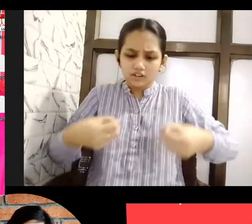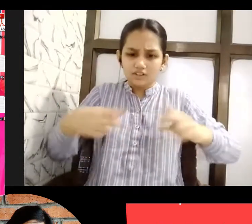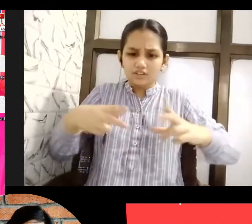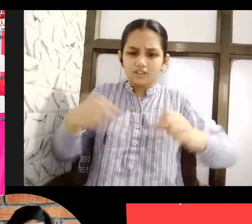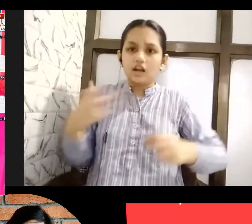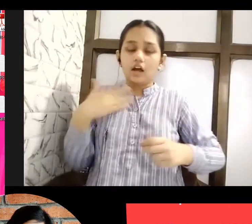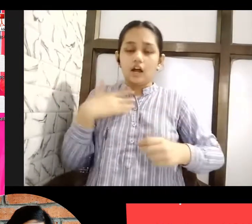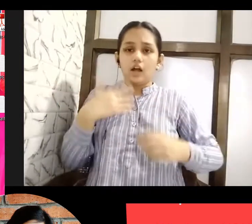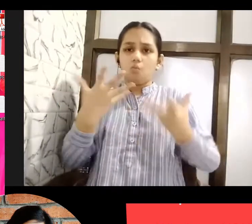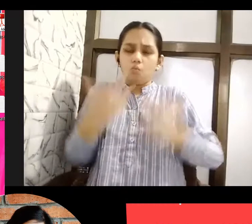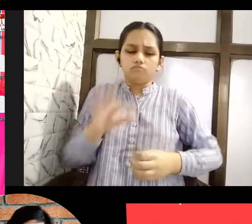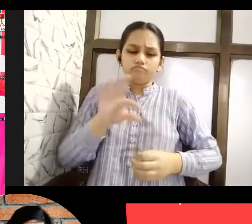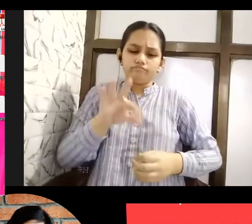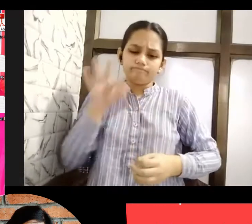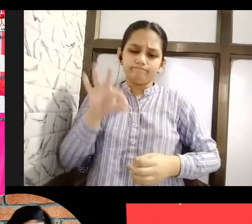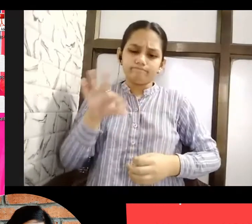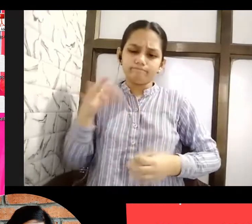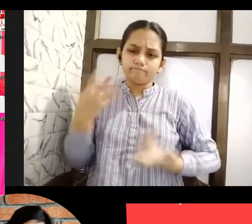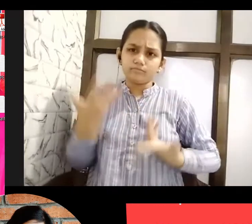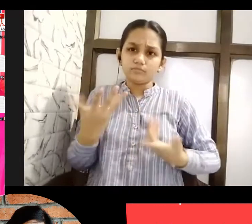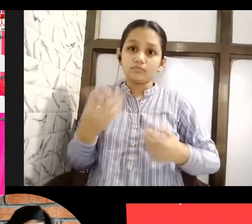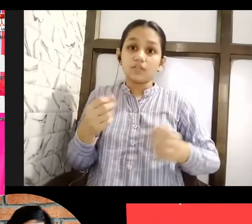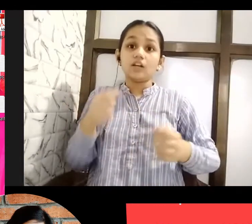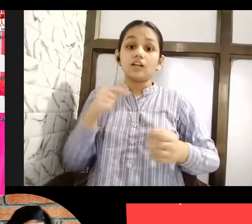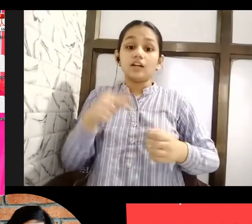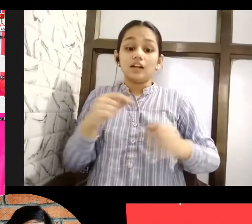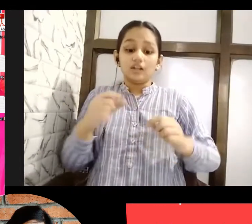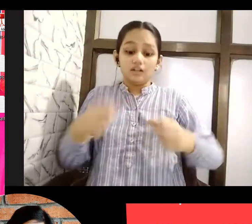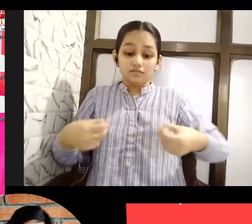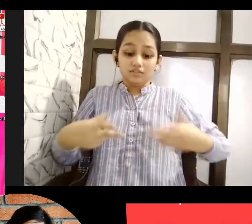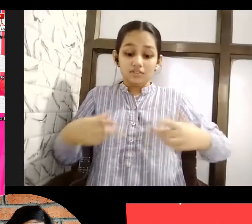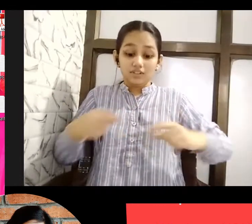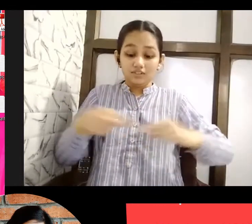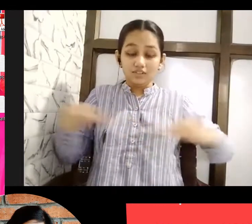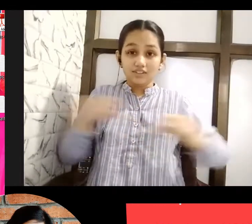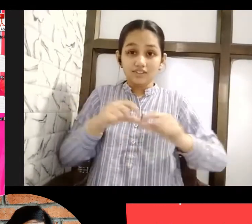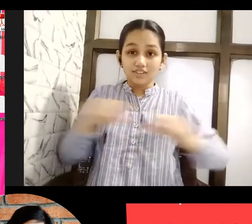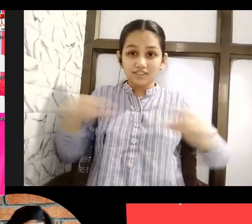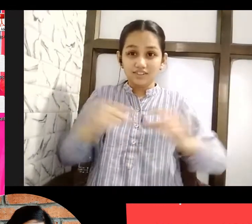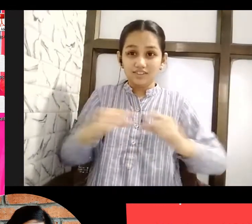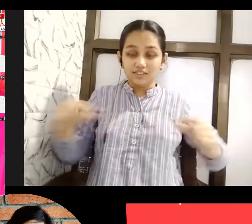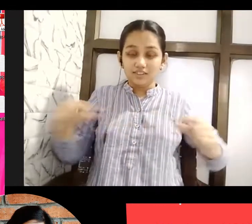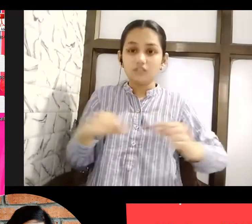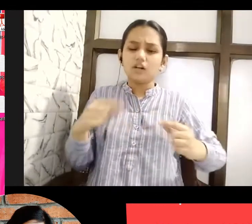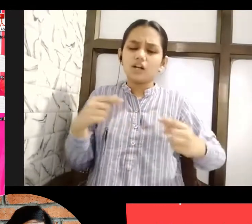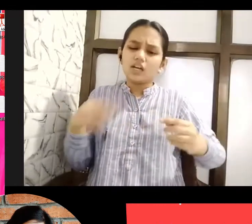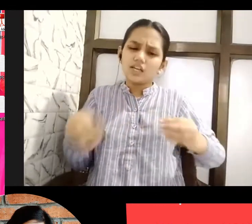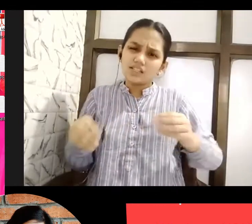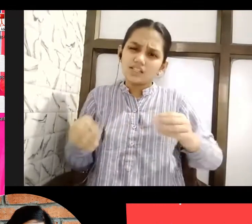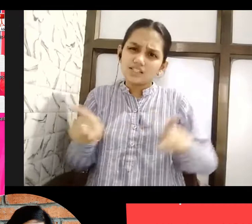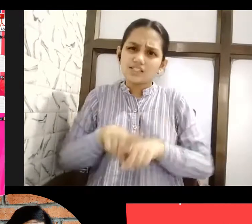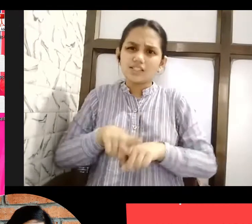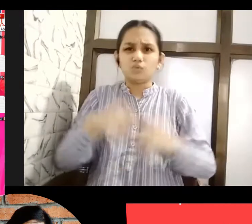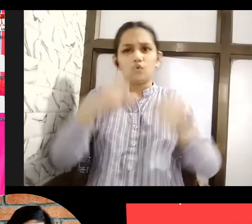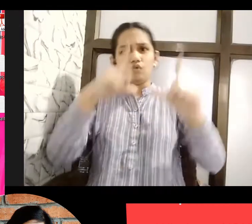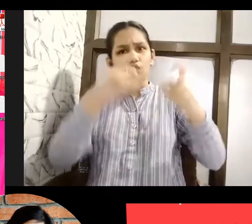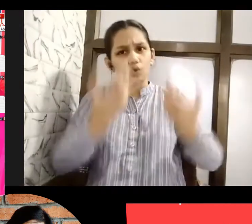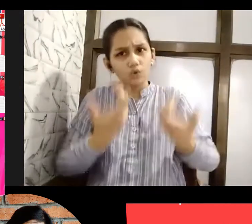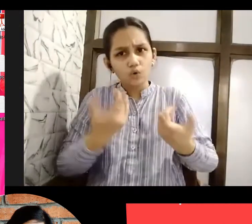select, the commands below will be related to that. So if I select